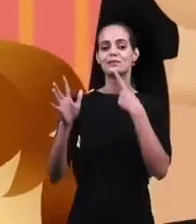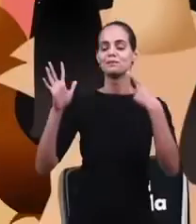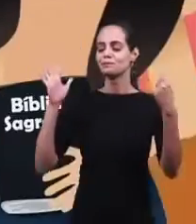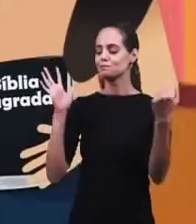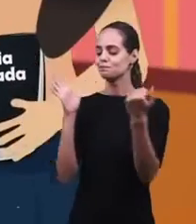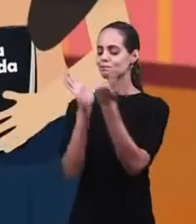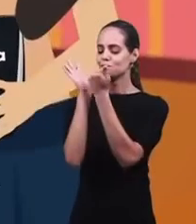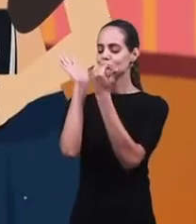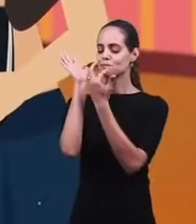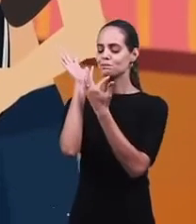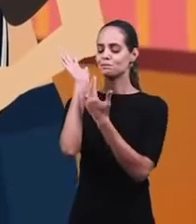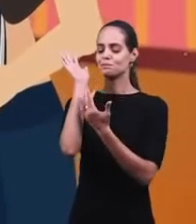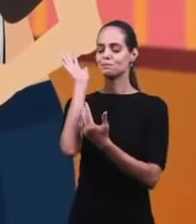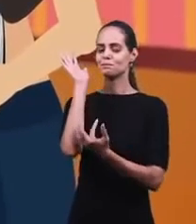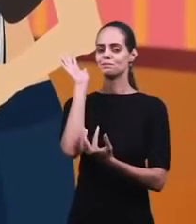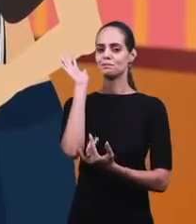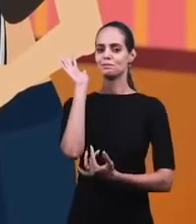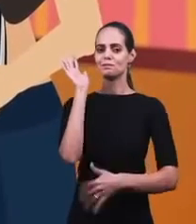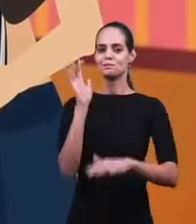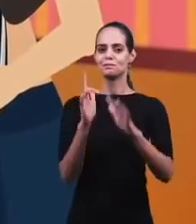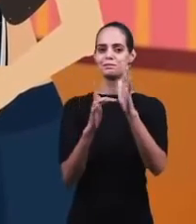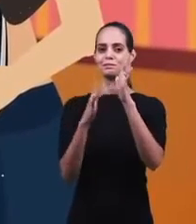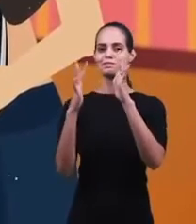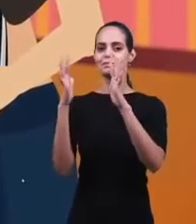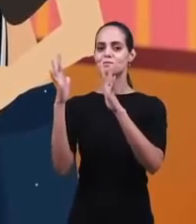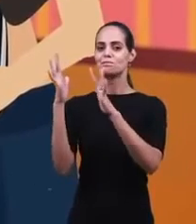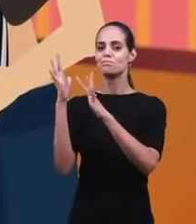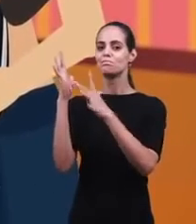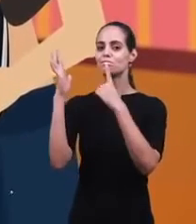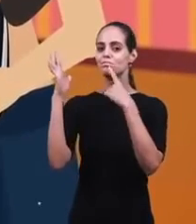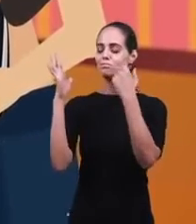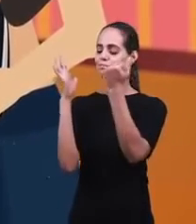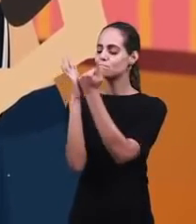É teu sangue, meu Senhor Jesus,